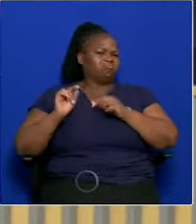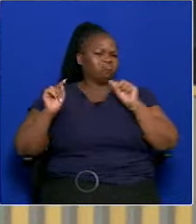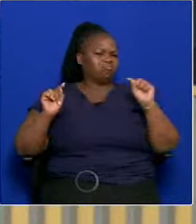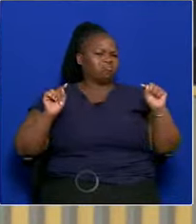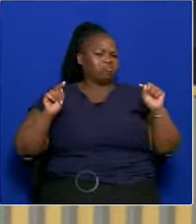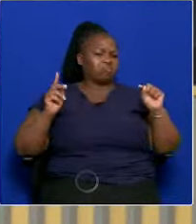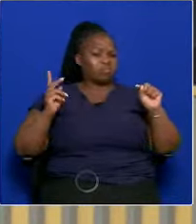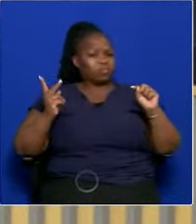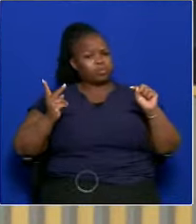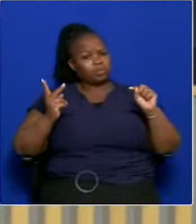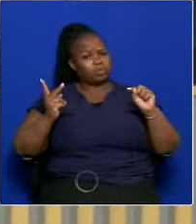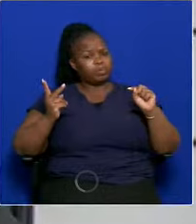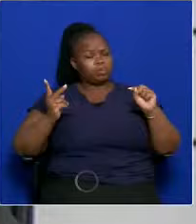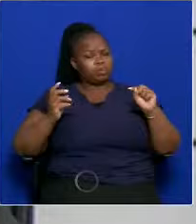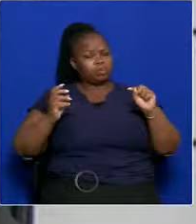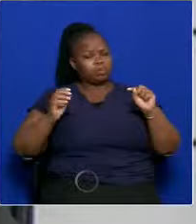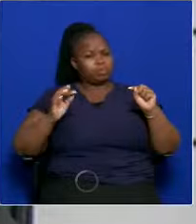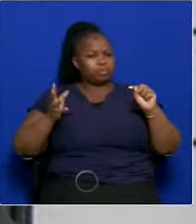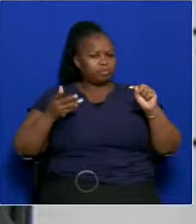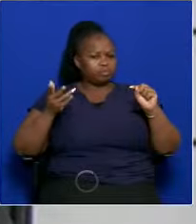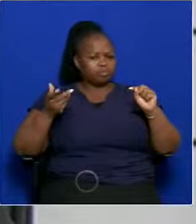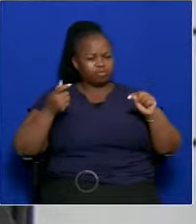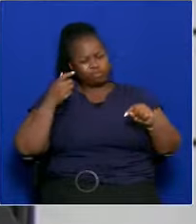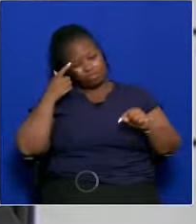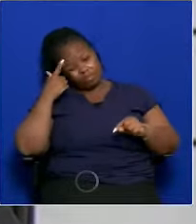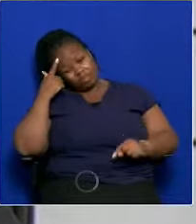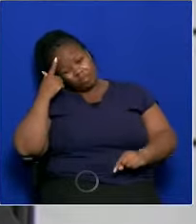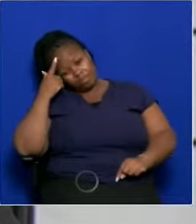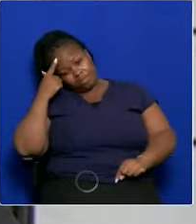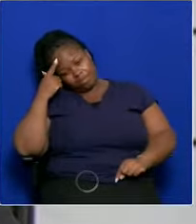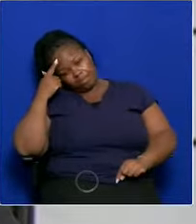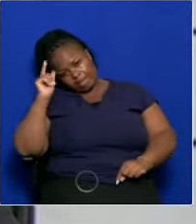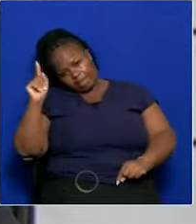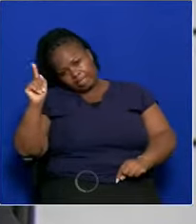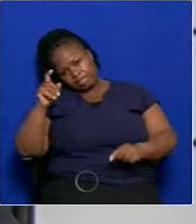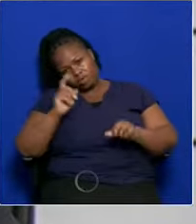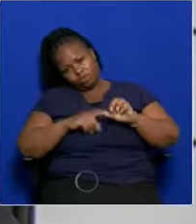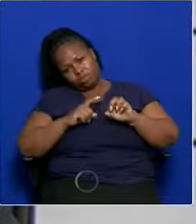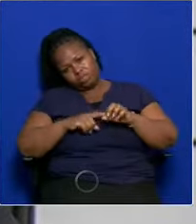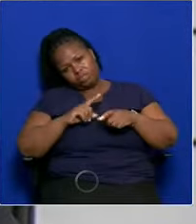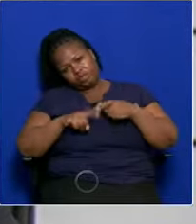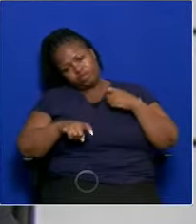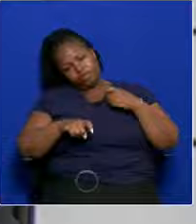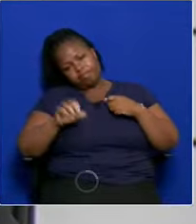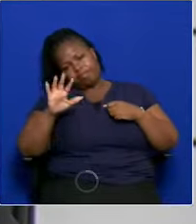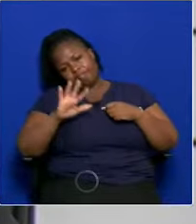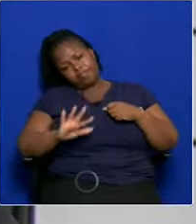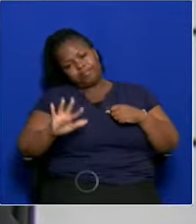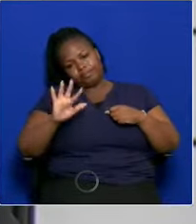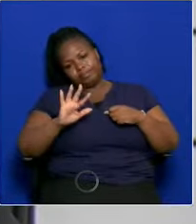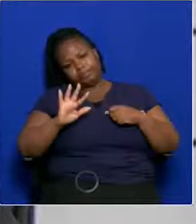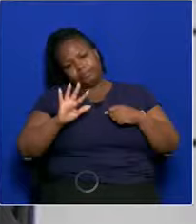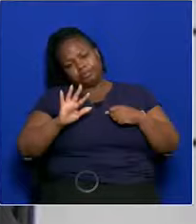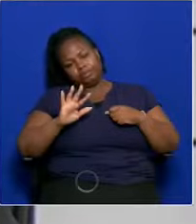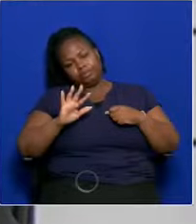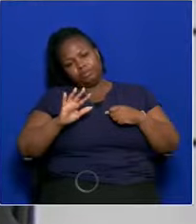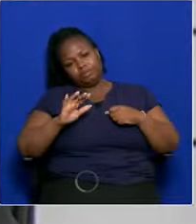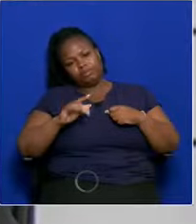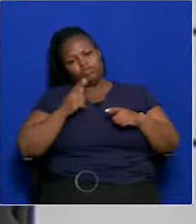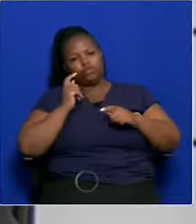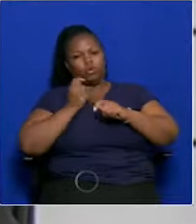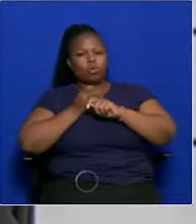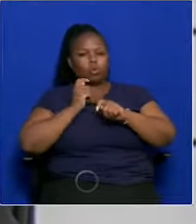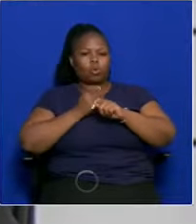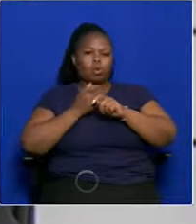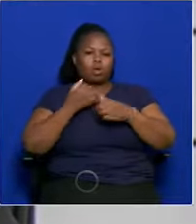clear any of This what was is the being discussed. quotation given by, estimated quotation by the panel bid who was going